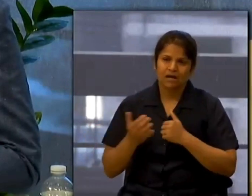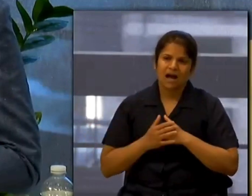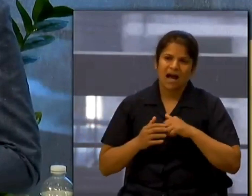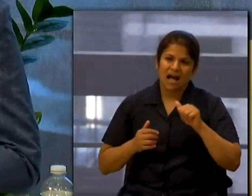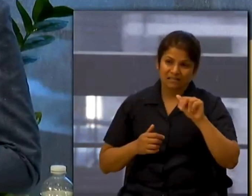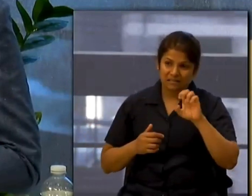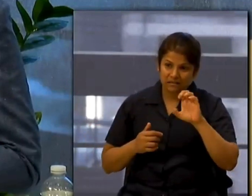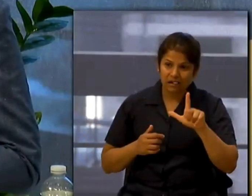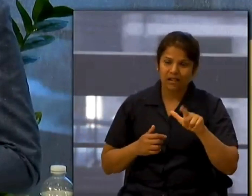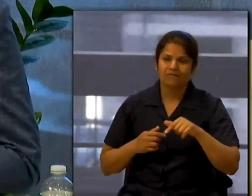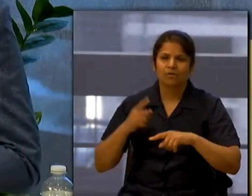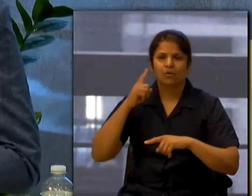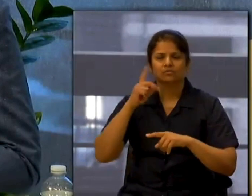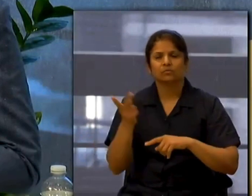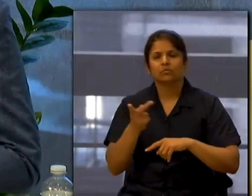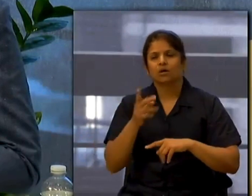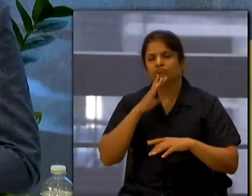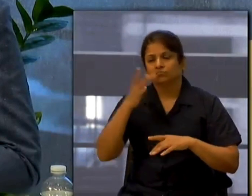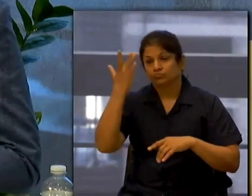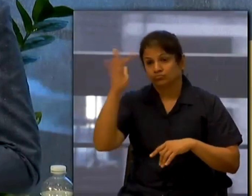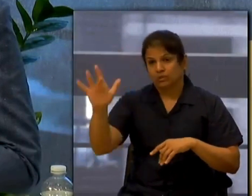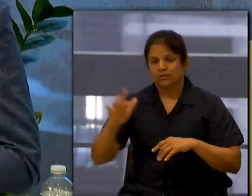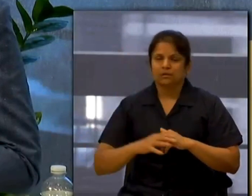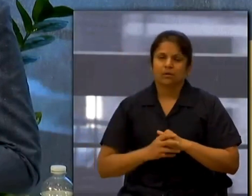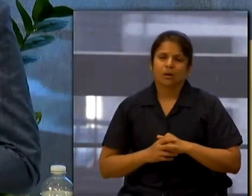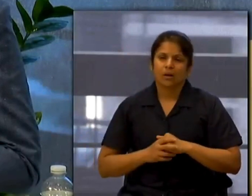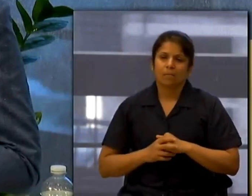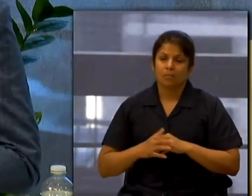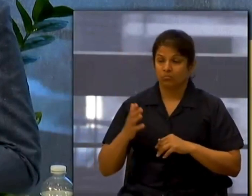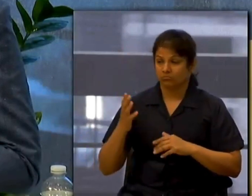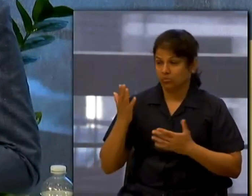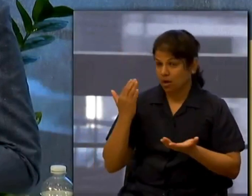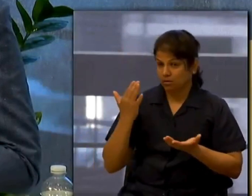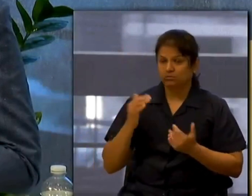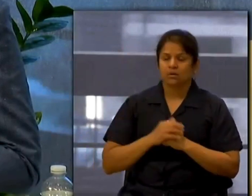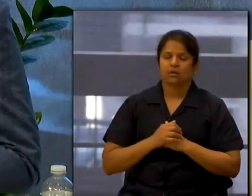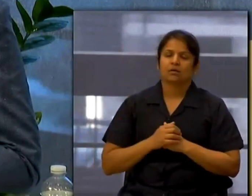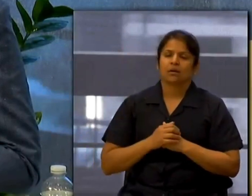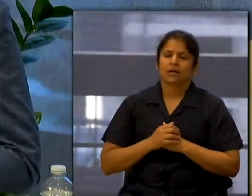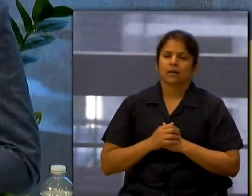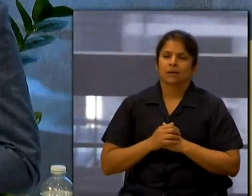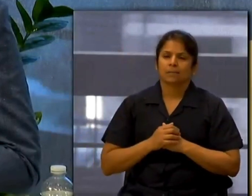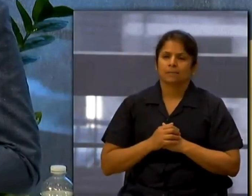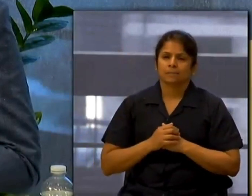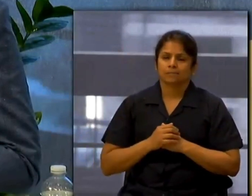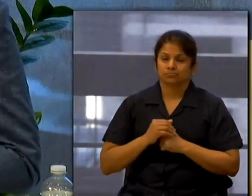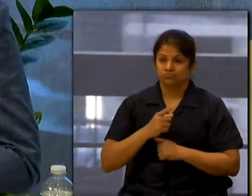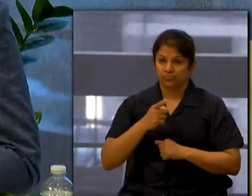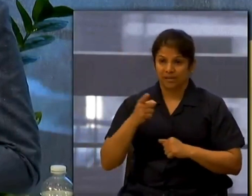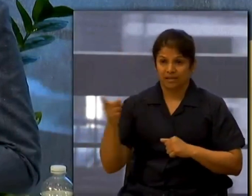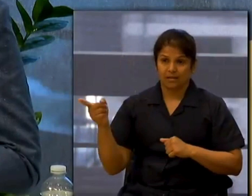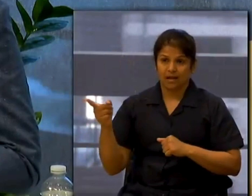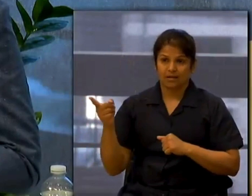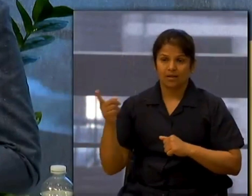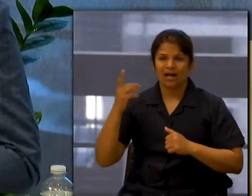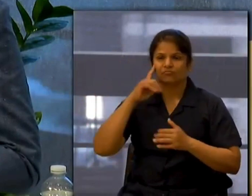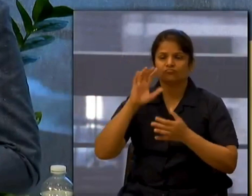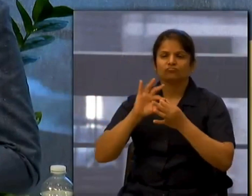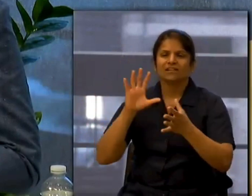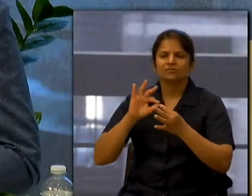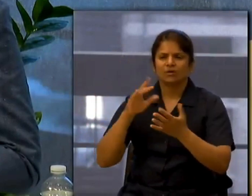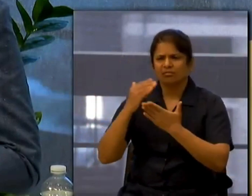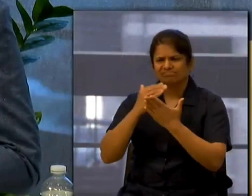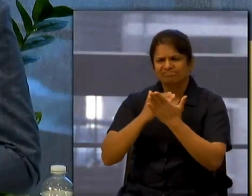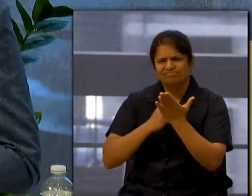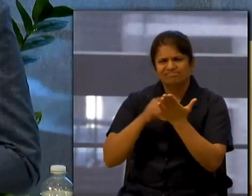them to release a litany of final rules, as has been highlighted